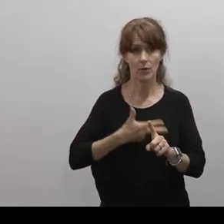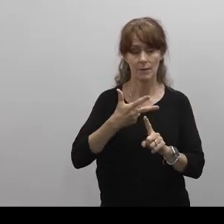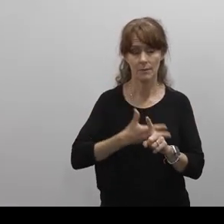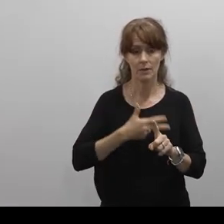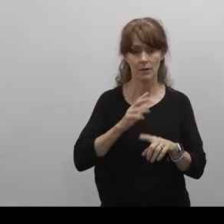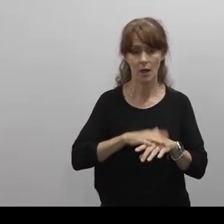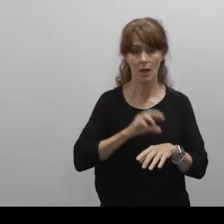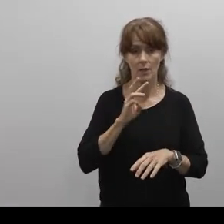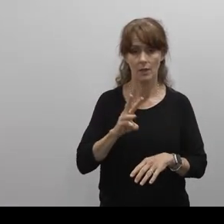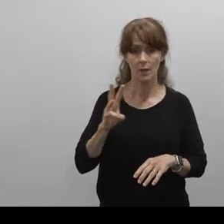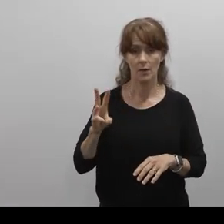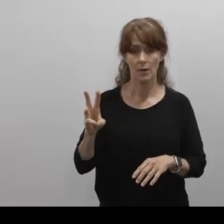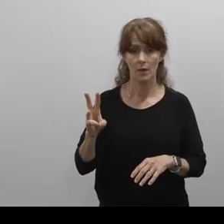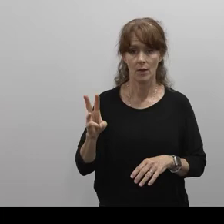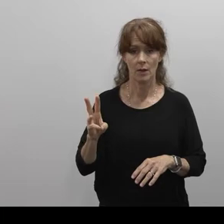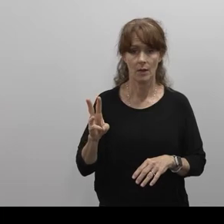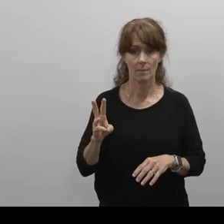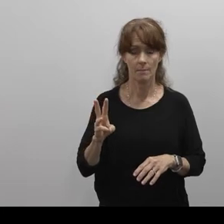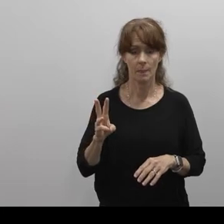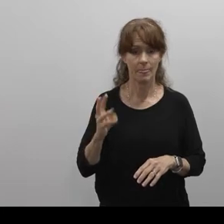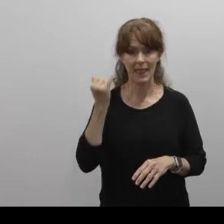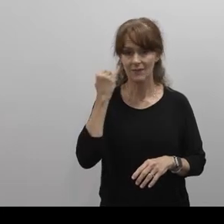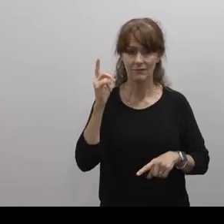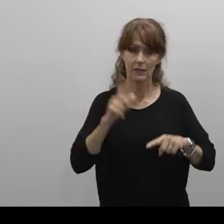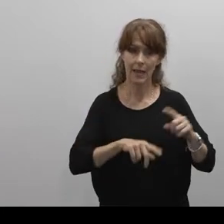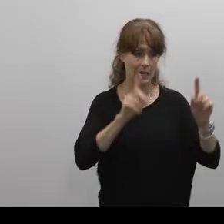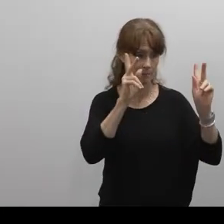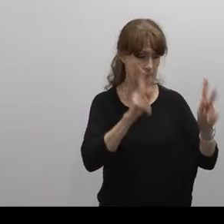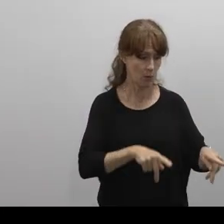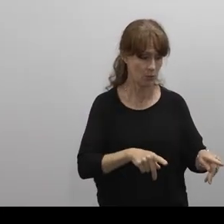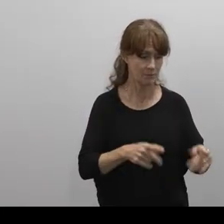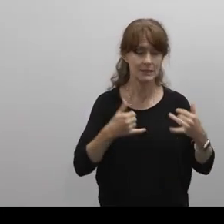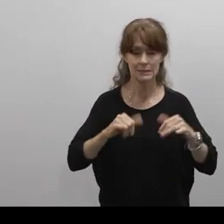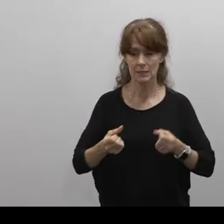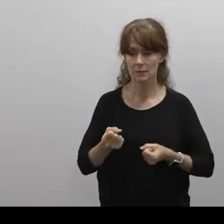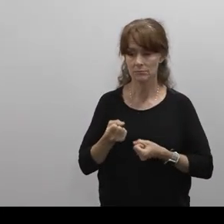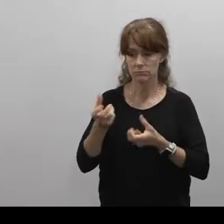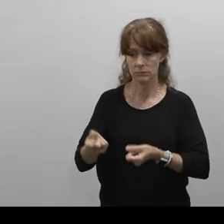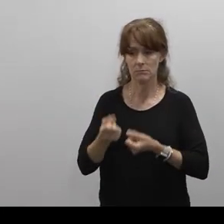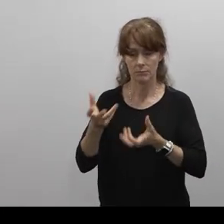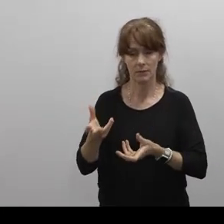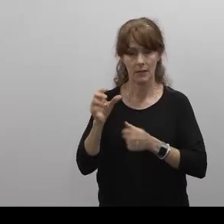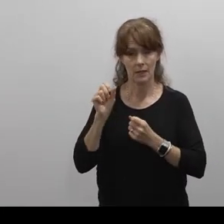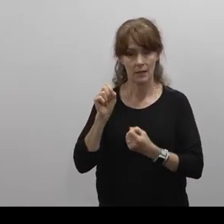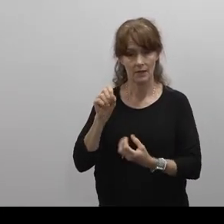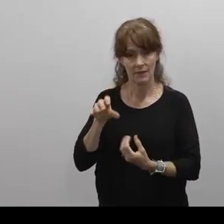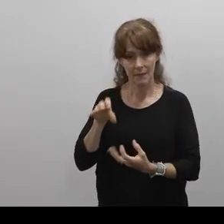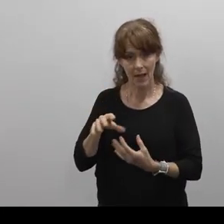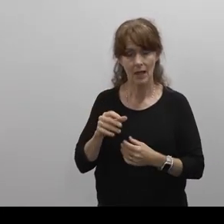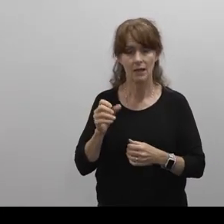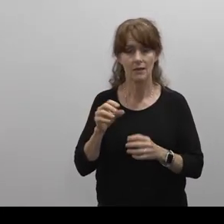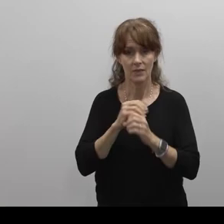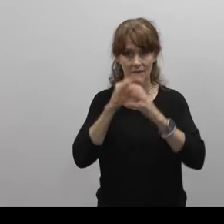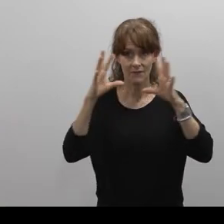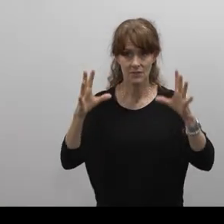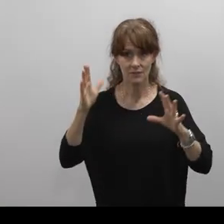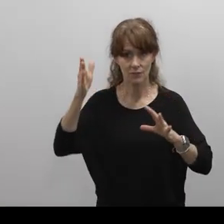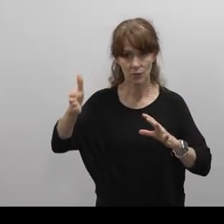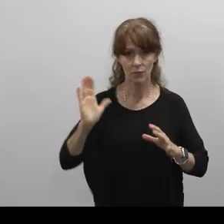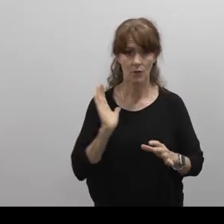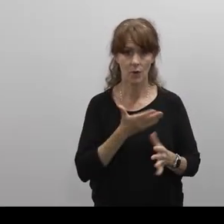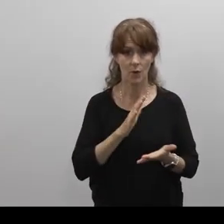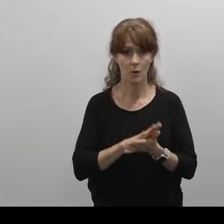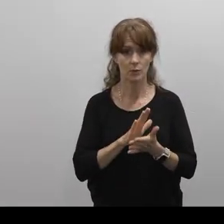our website for those who didn't participate in person but wanted to really give their input about the vision for the future of our